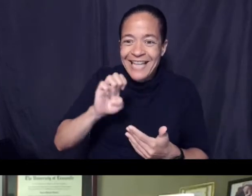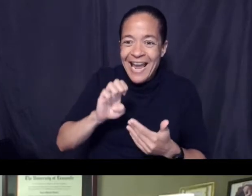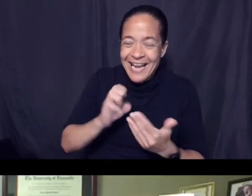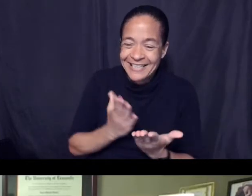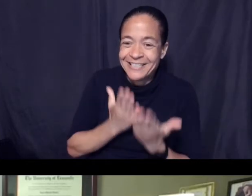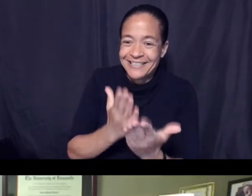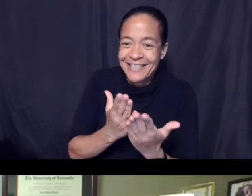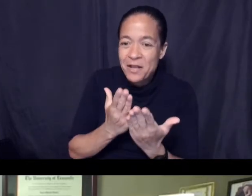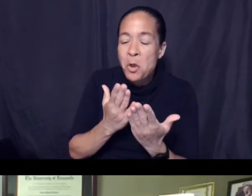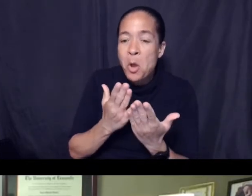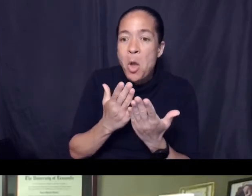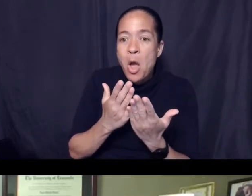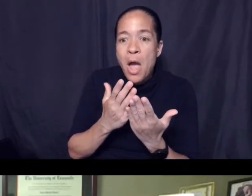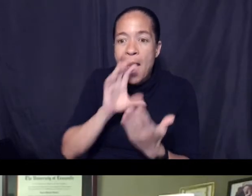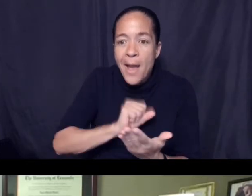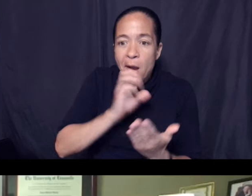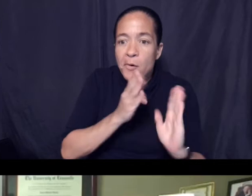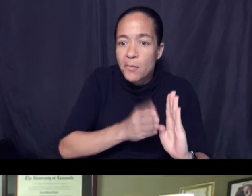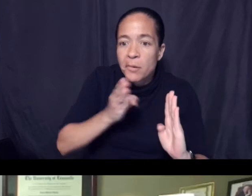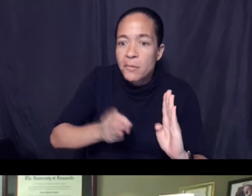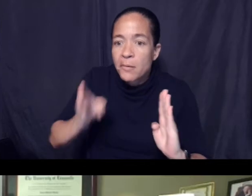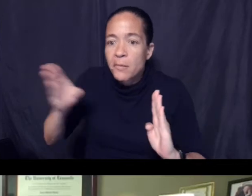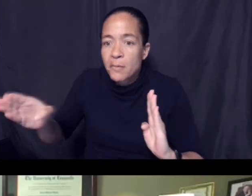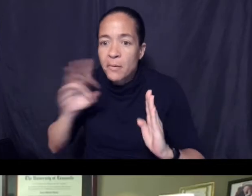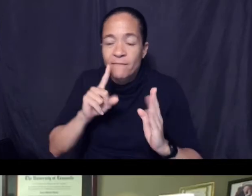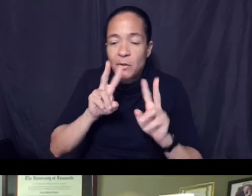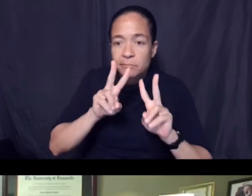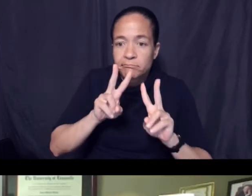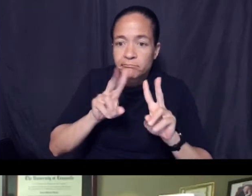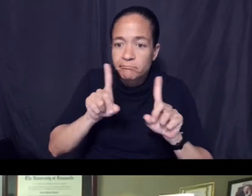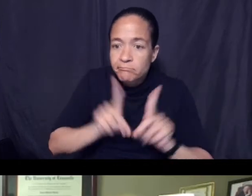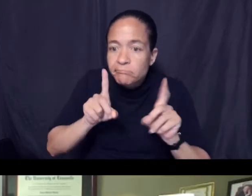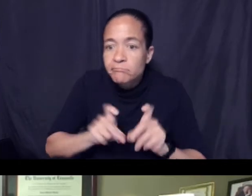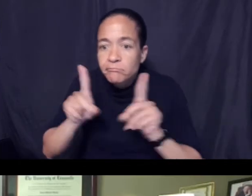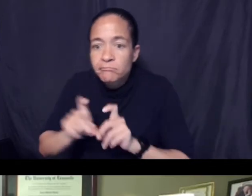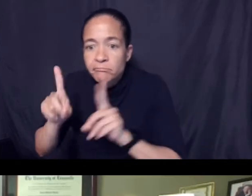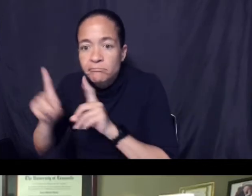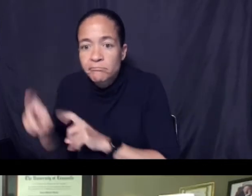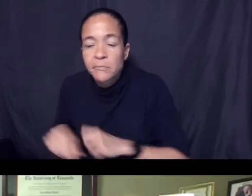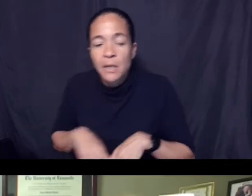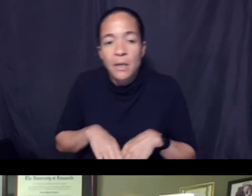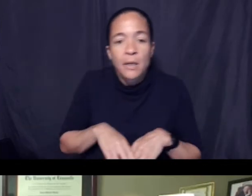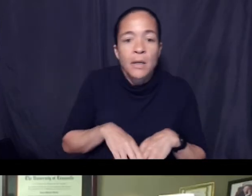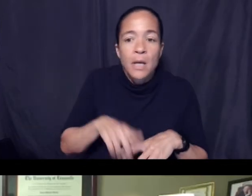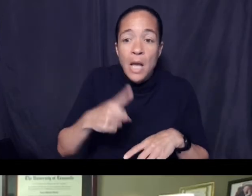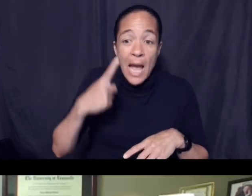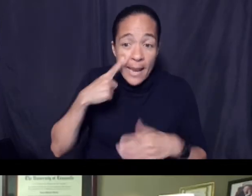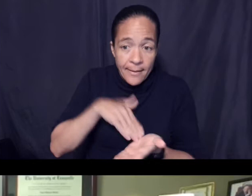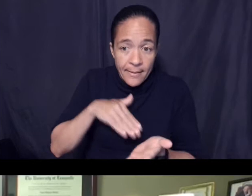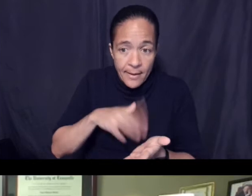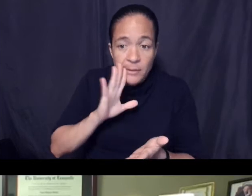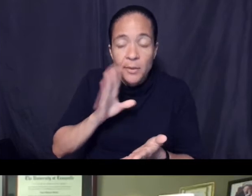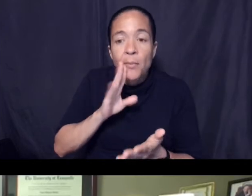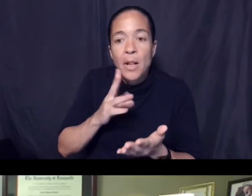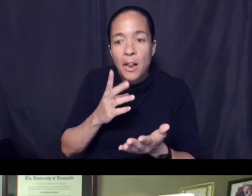to have audiology screens. Ophthalmology also will follow these babies at birth, a year,